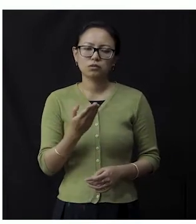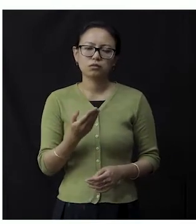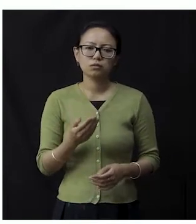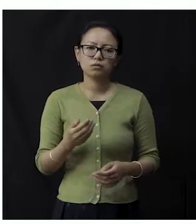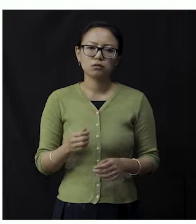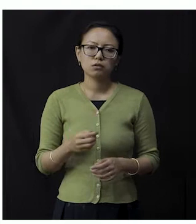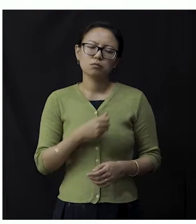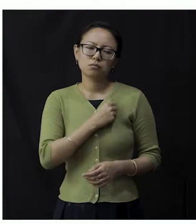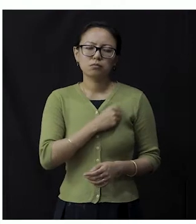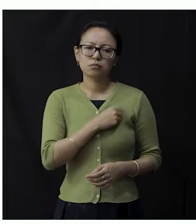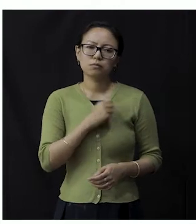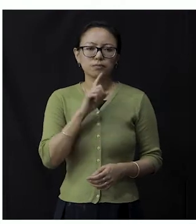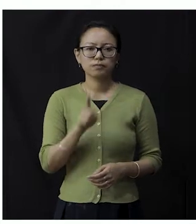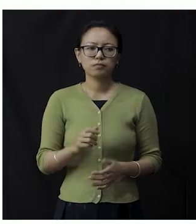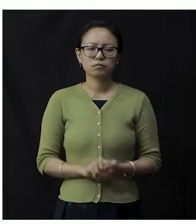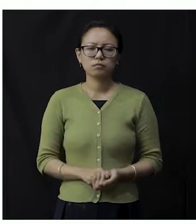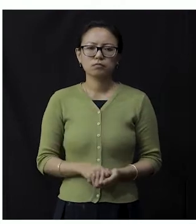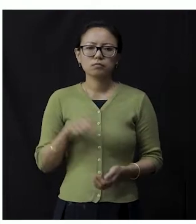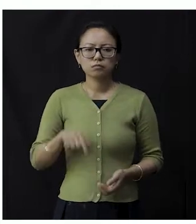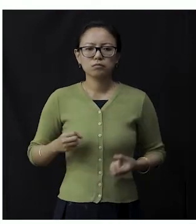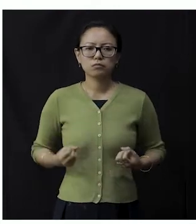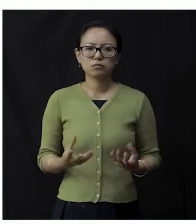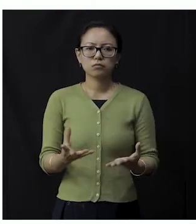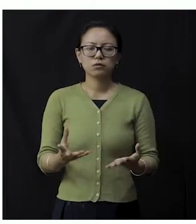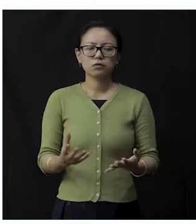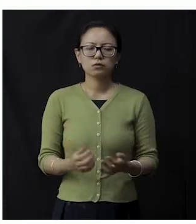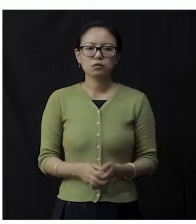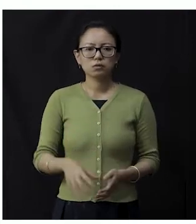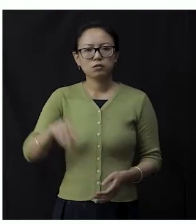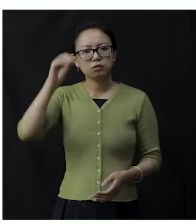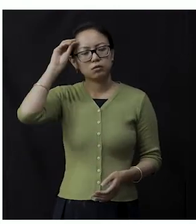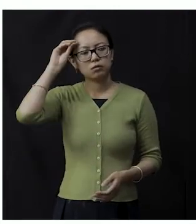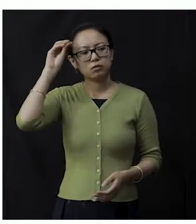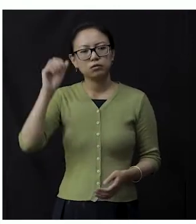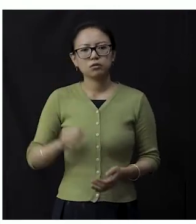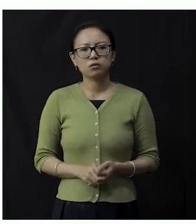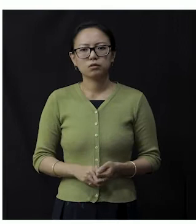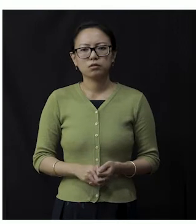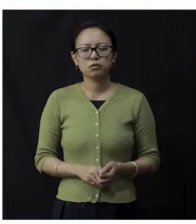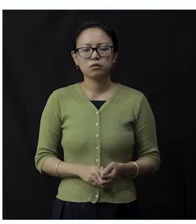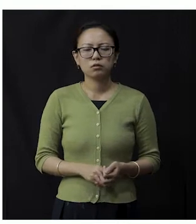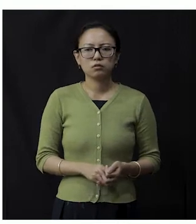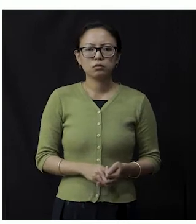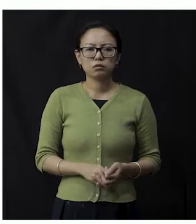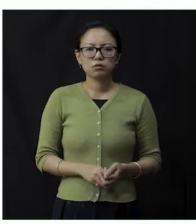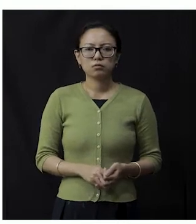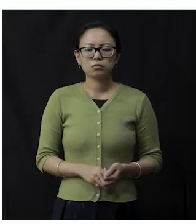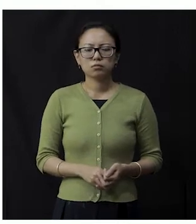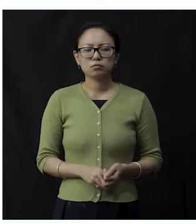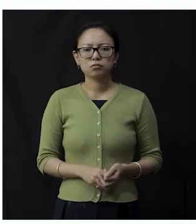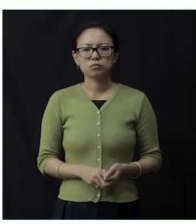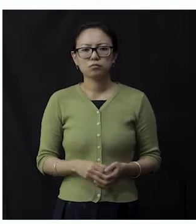So, let's begin with learning how many of these words have we